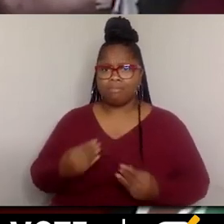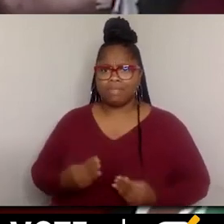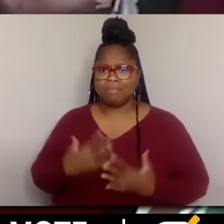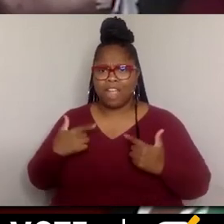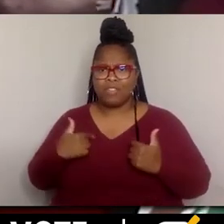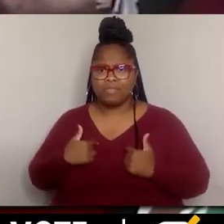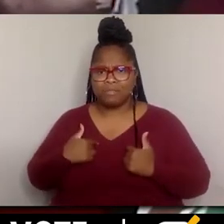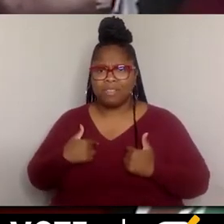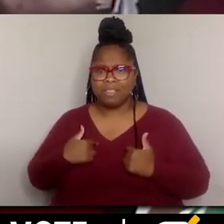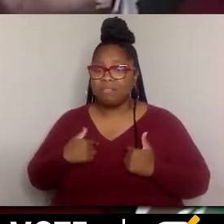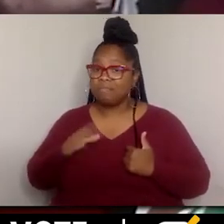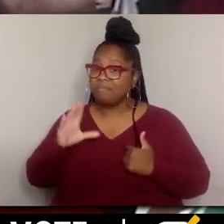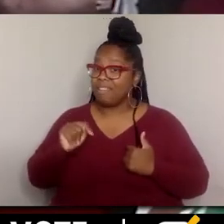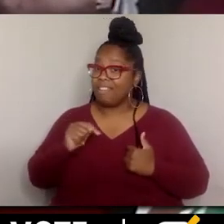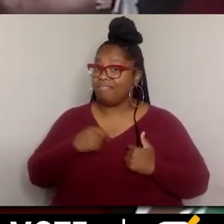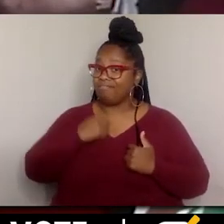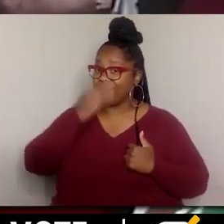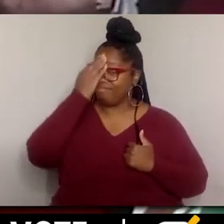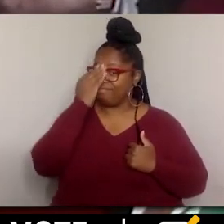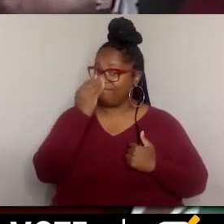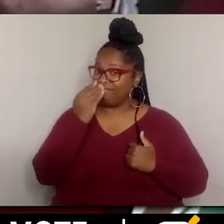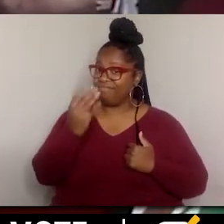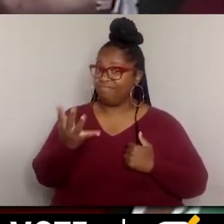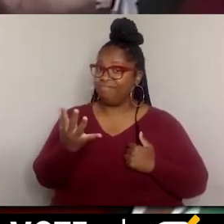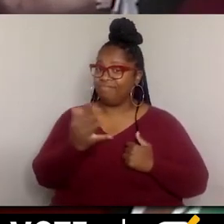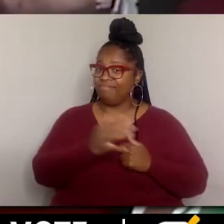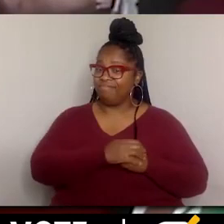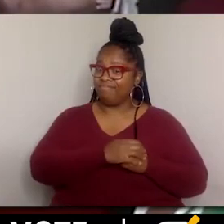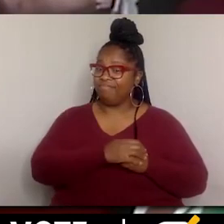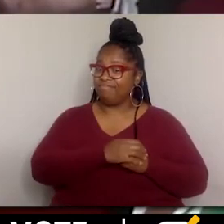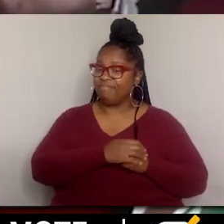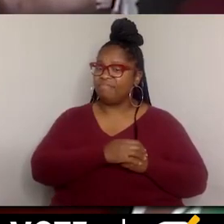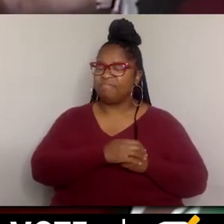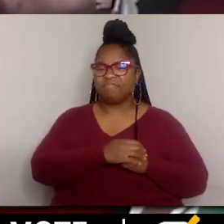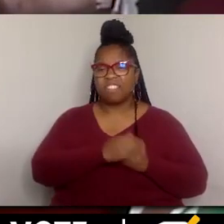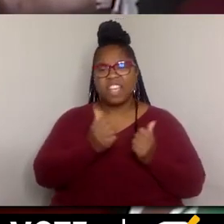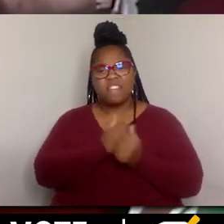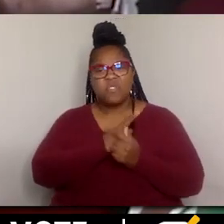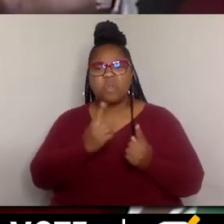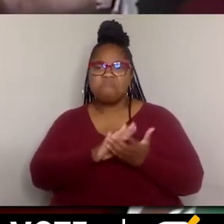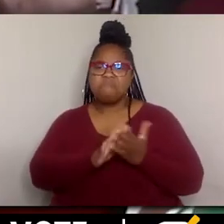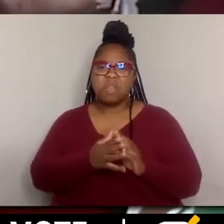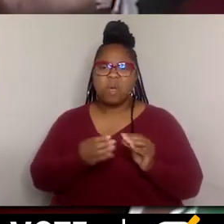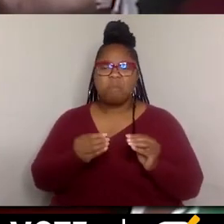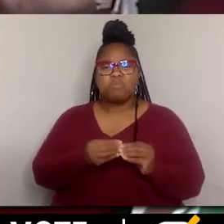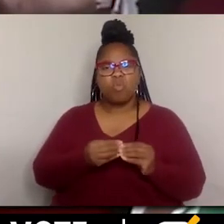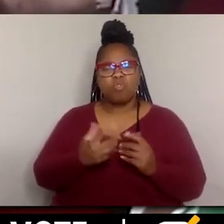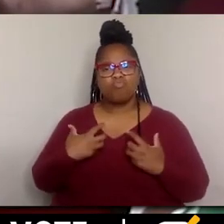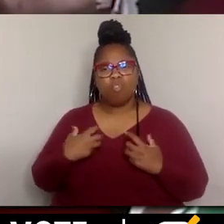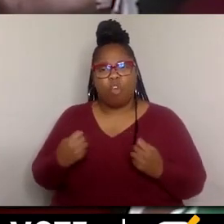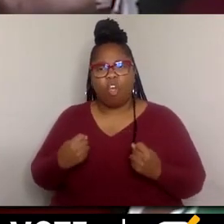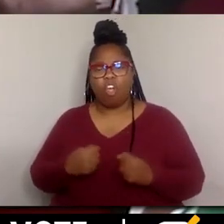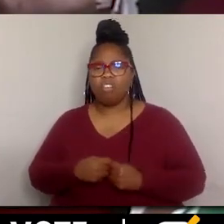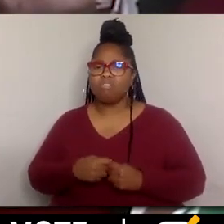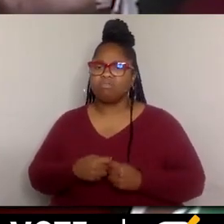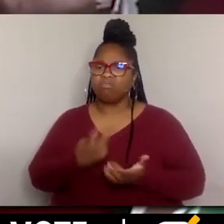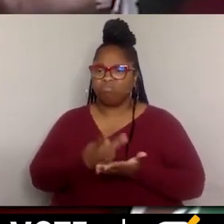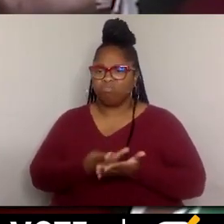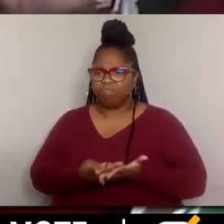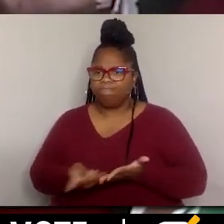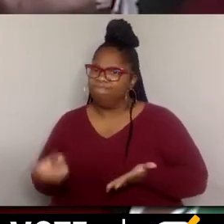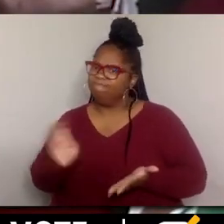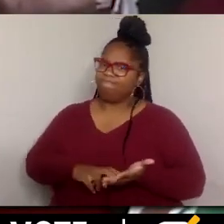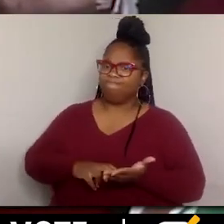I have to say, even as we all get stronger, more resilient in our new